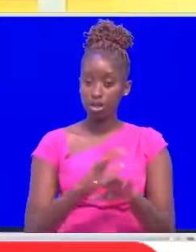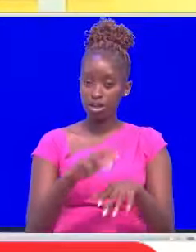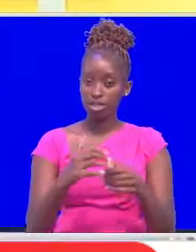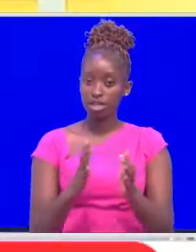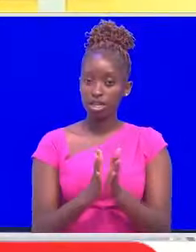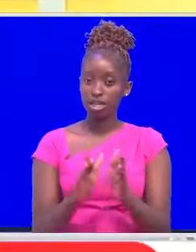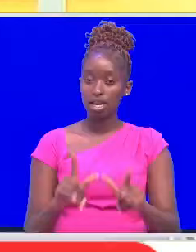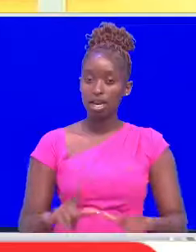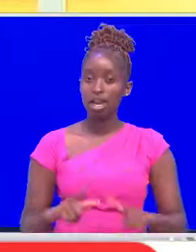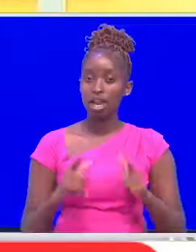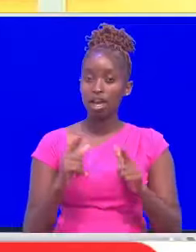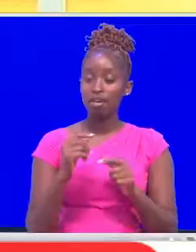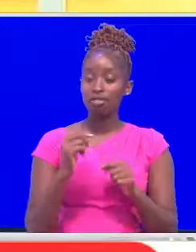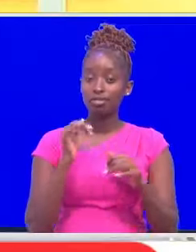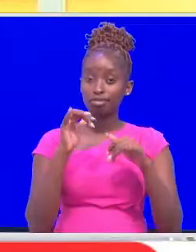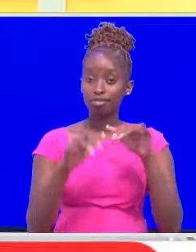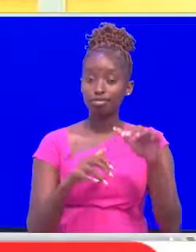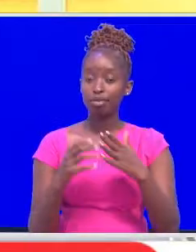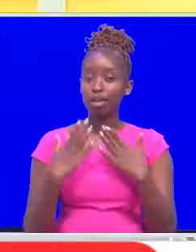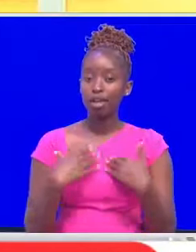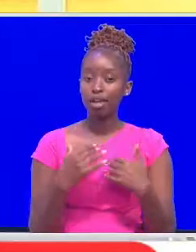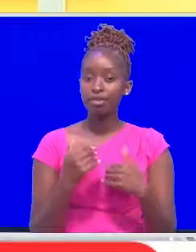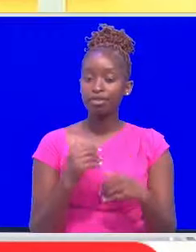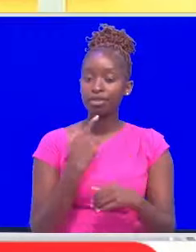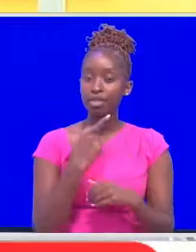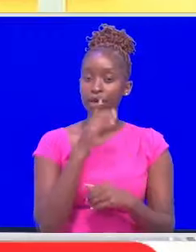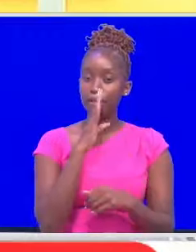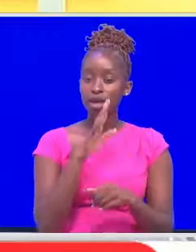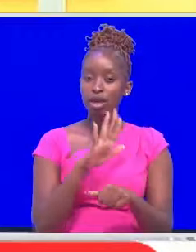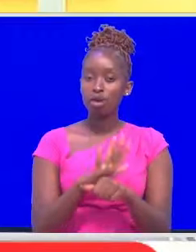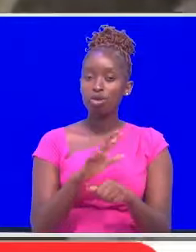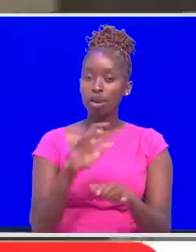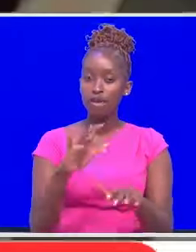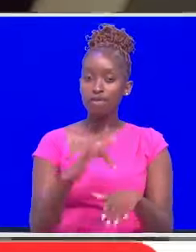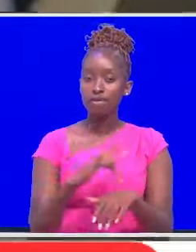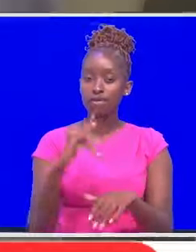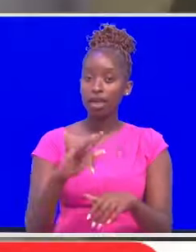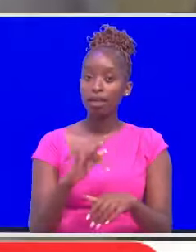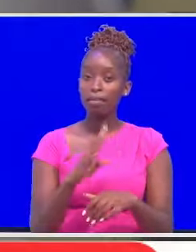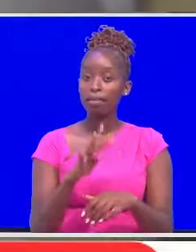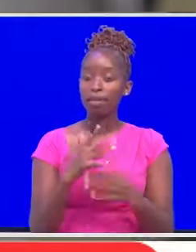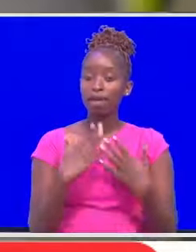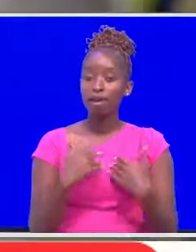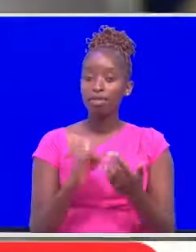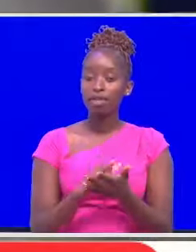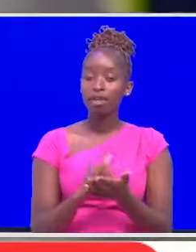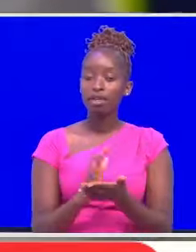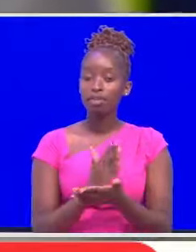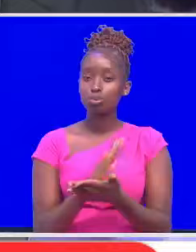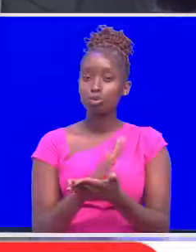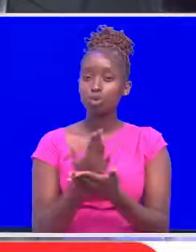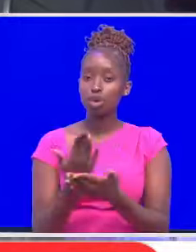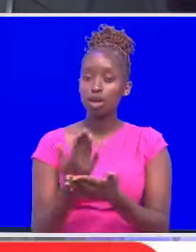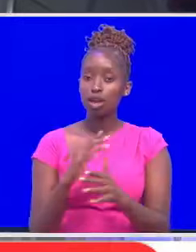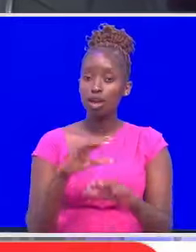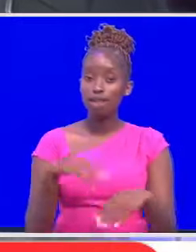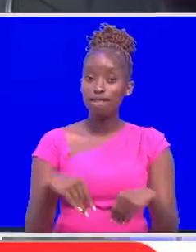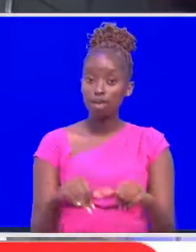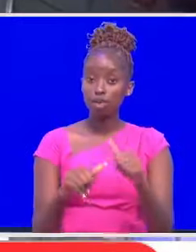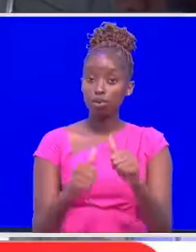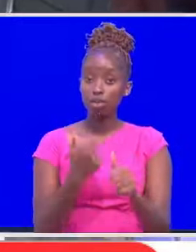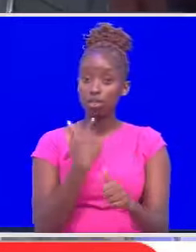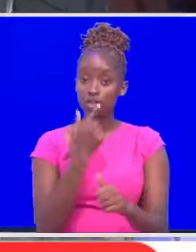NSPB stores in areas said to have been mostly affected by the distribution of fertilizer that is said to have been fake. We have